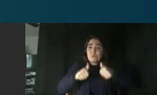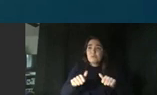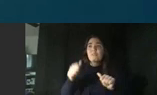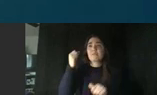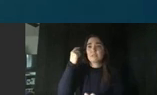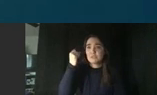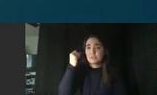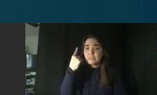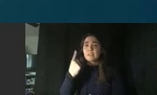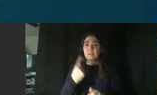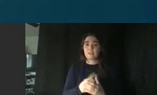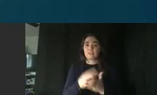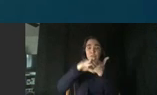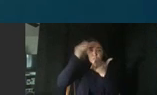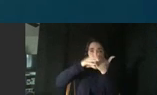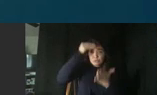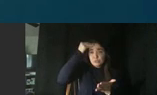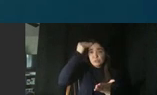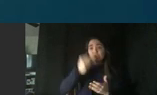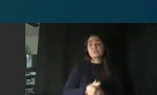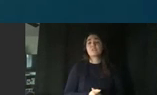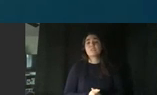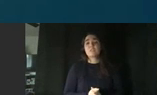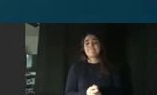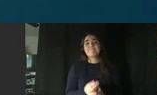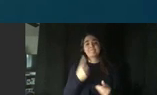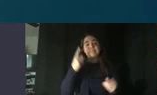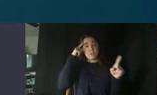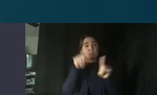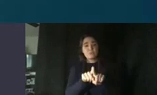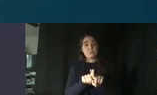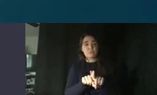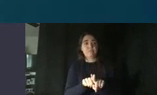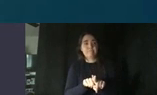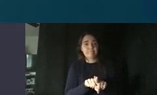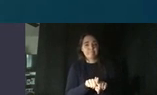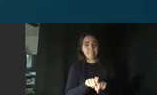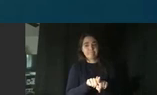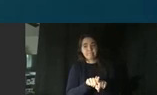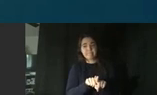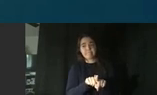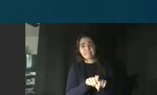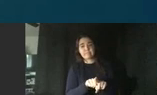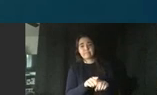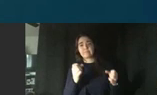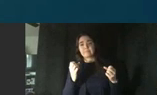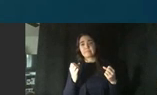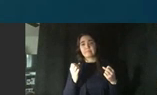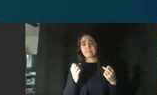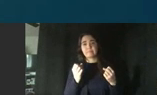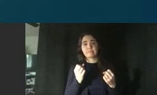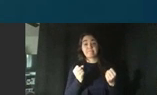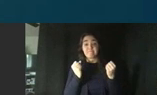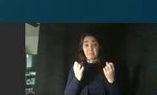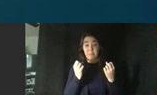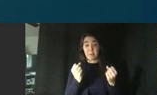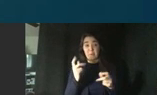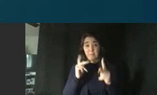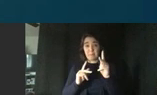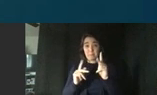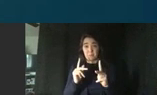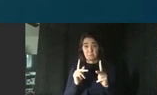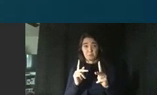understand. I agree. There are a lot of people who have their own voice that can share their